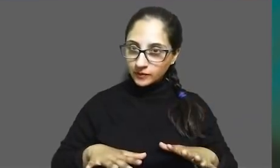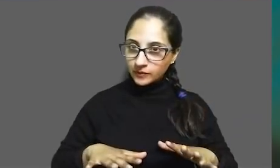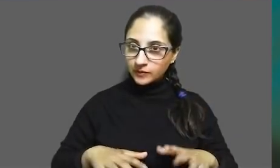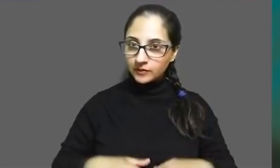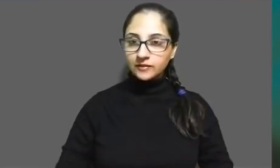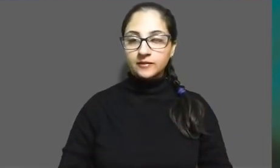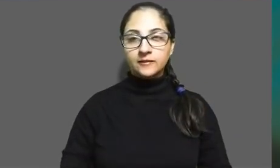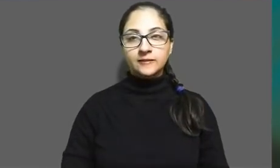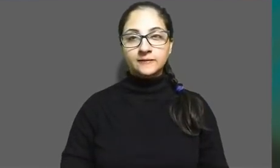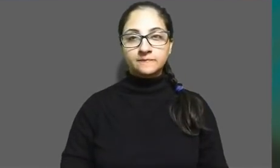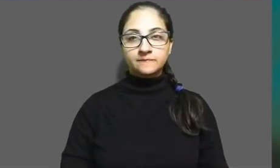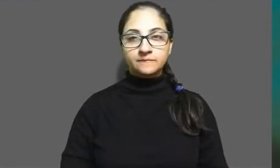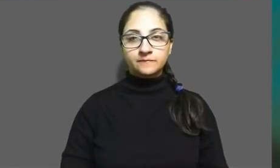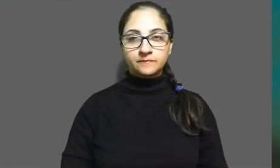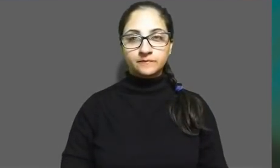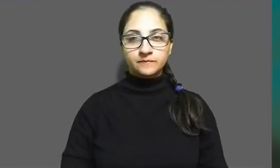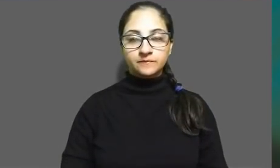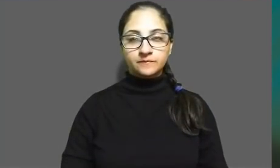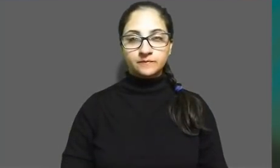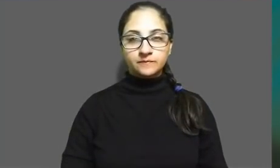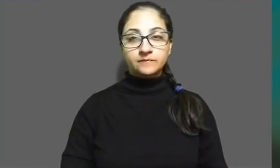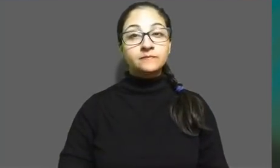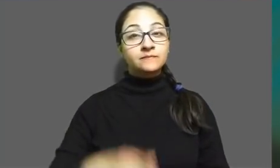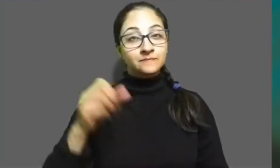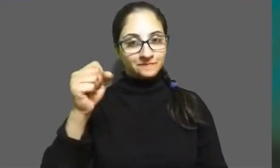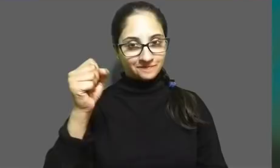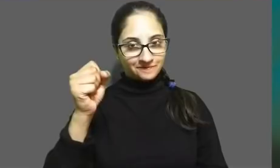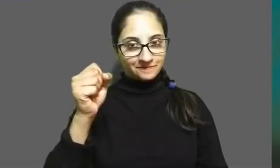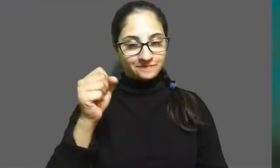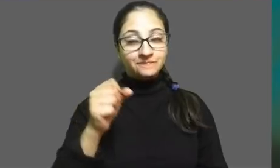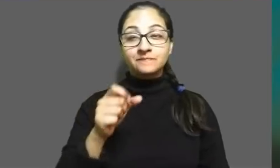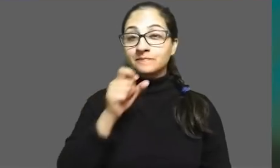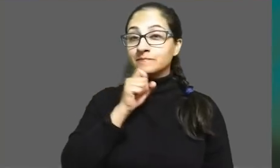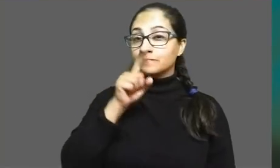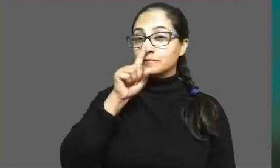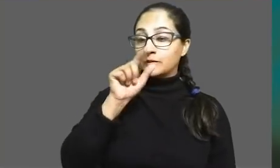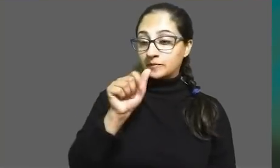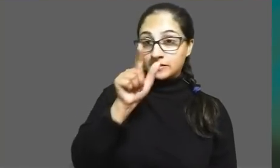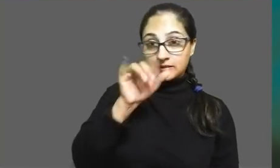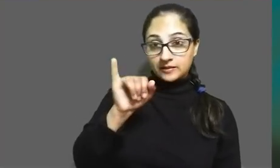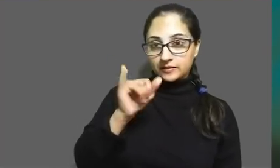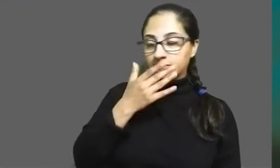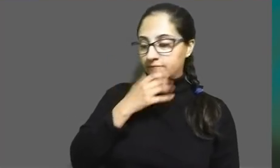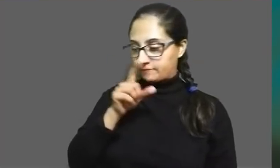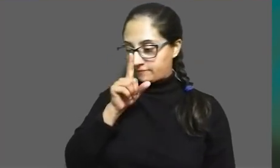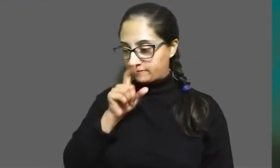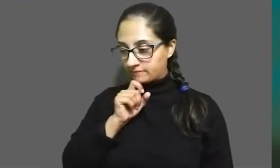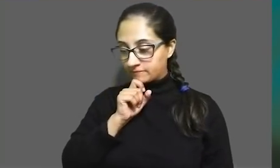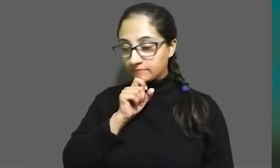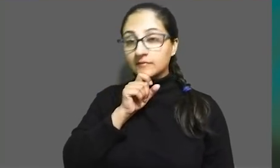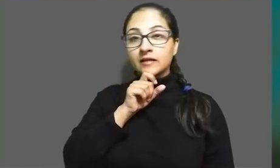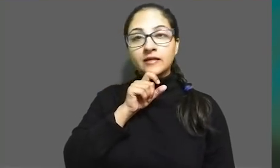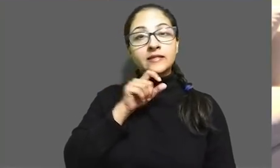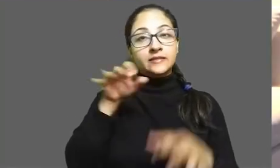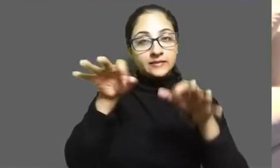confer His bounties and blessings." There is something so inherently comforting in those